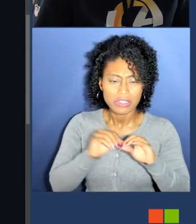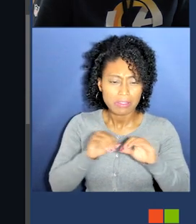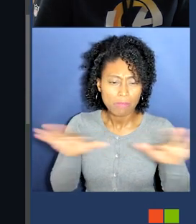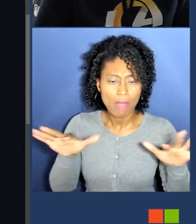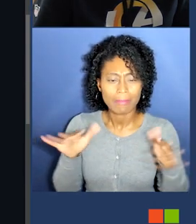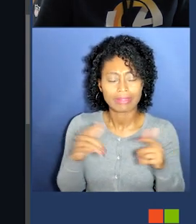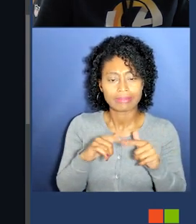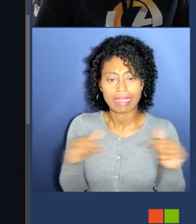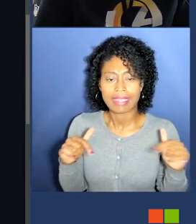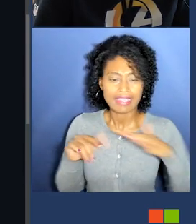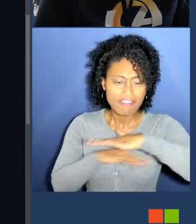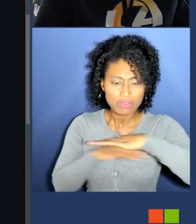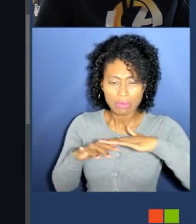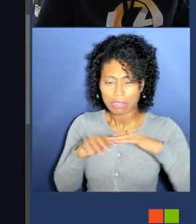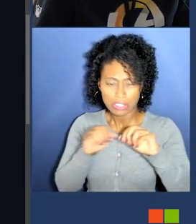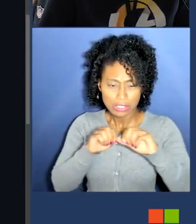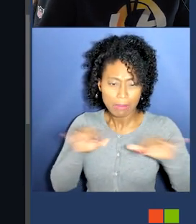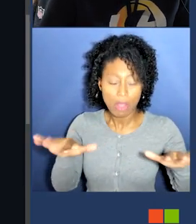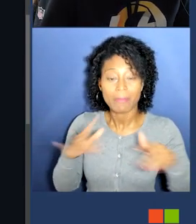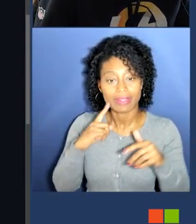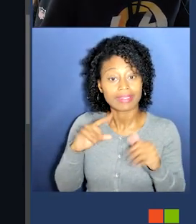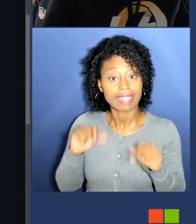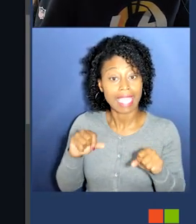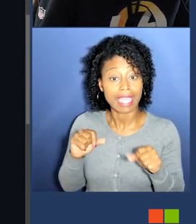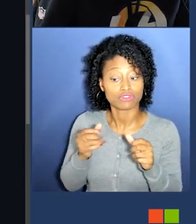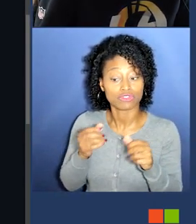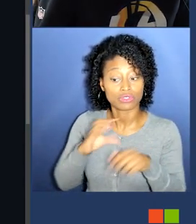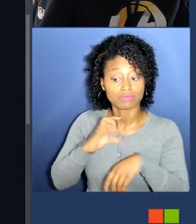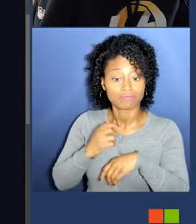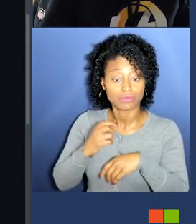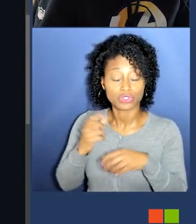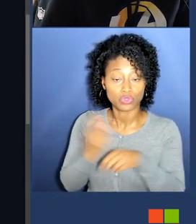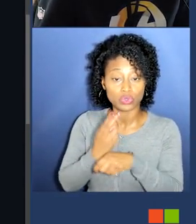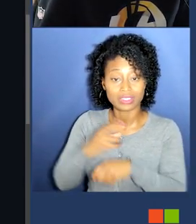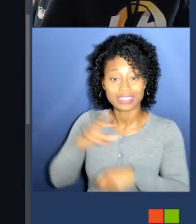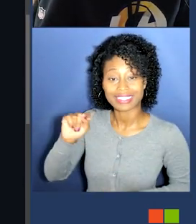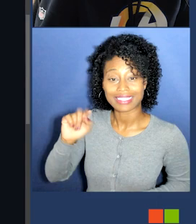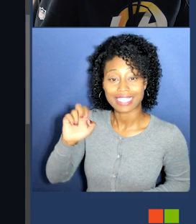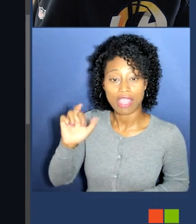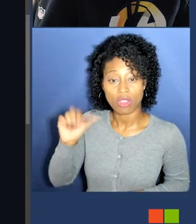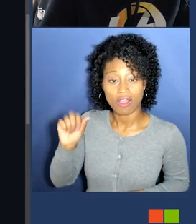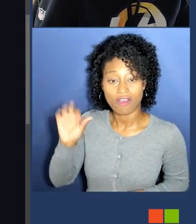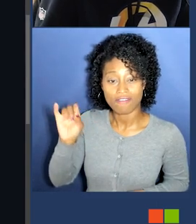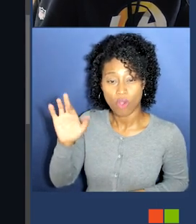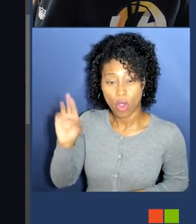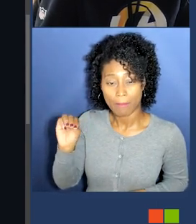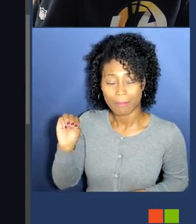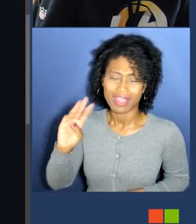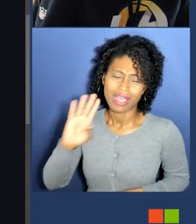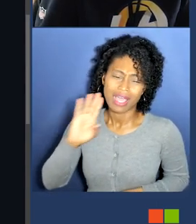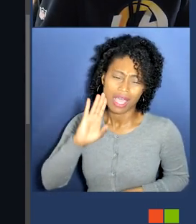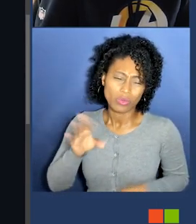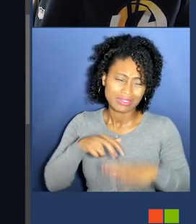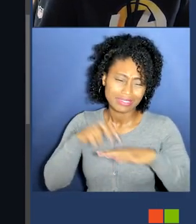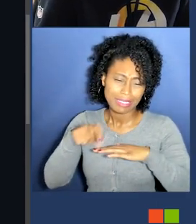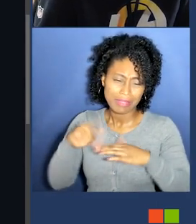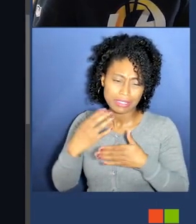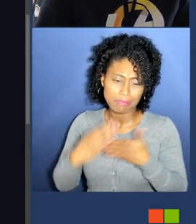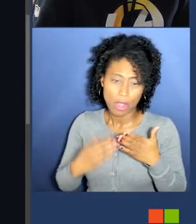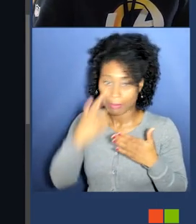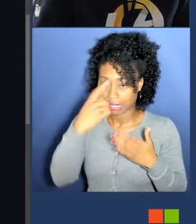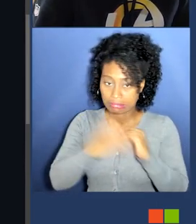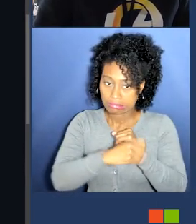the infrastructure deployment, can be done with Terraform, so I'm going to skip this because this will take some time, but we